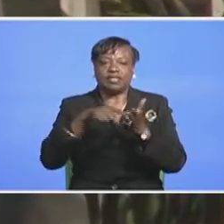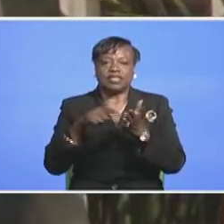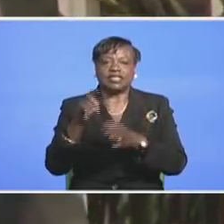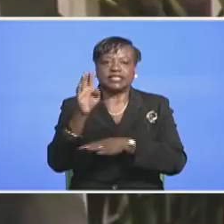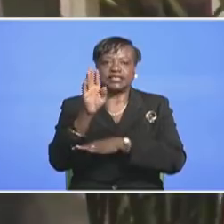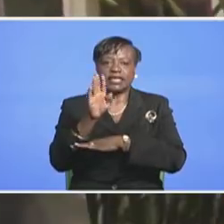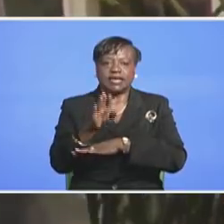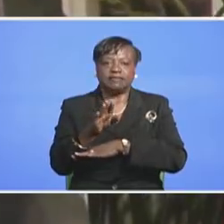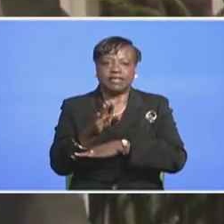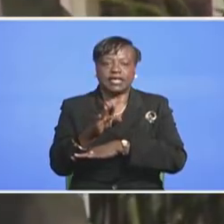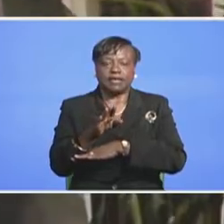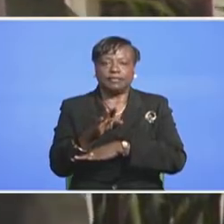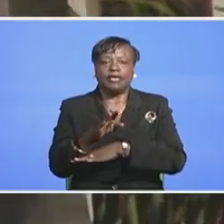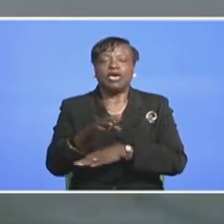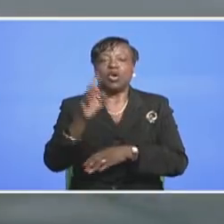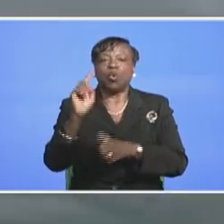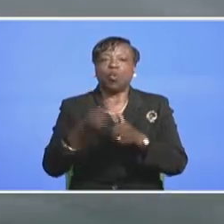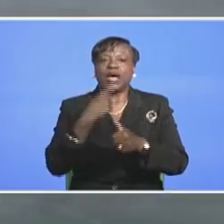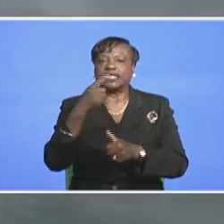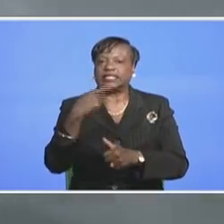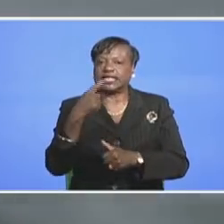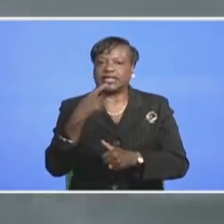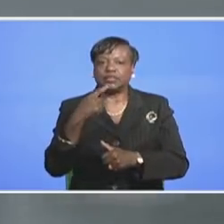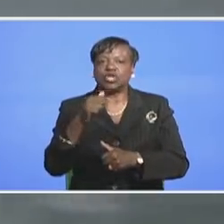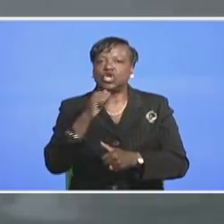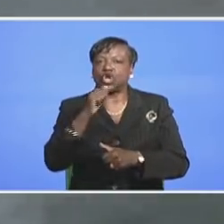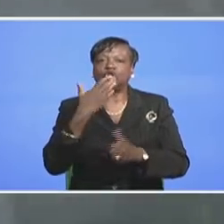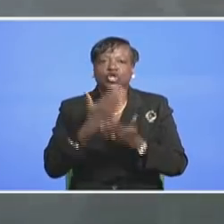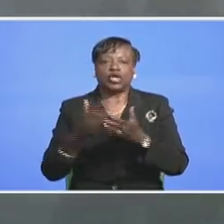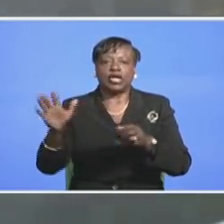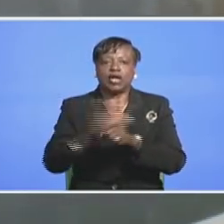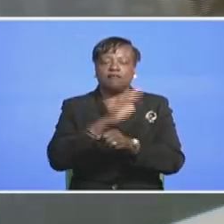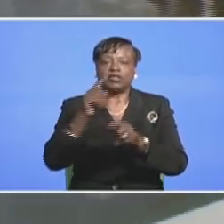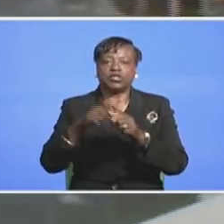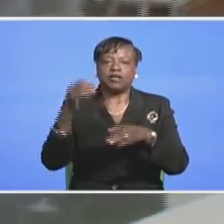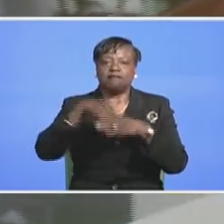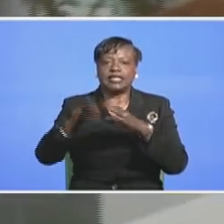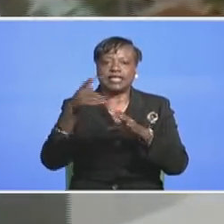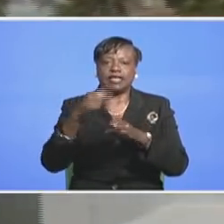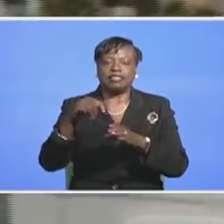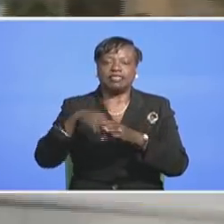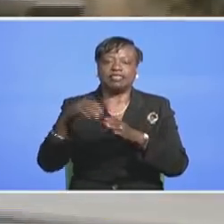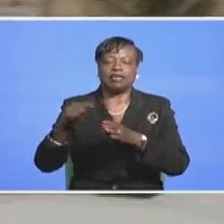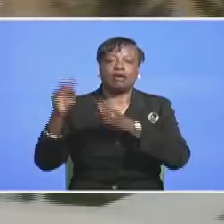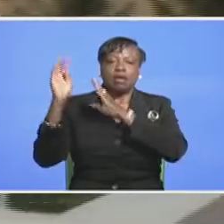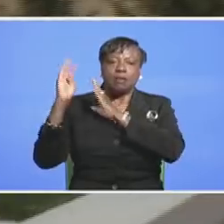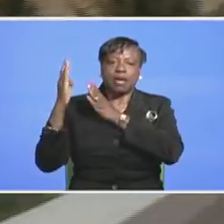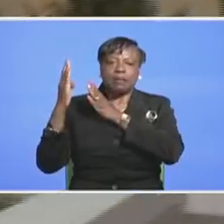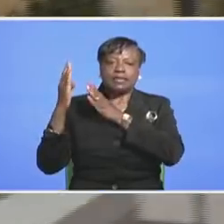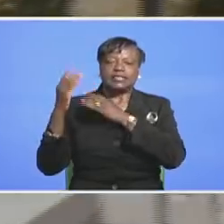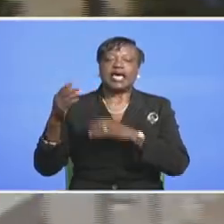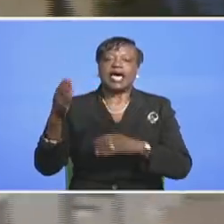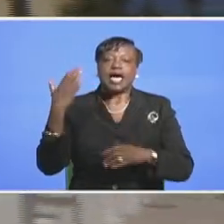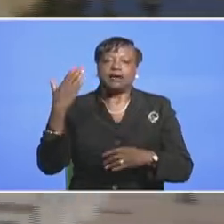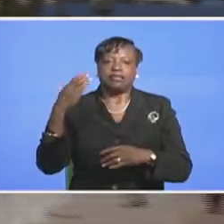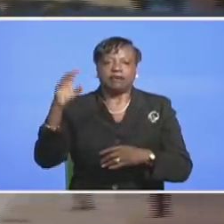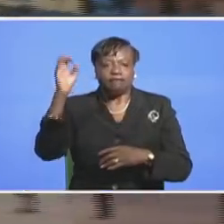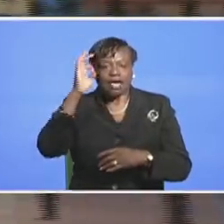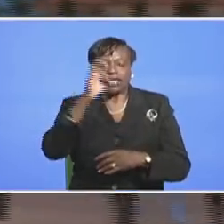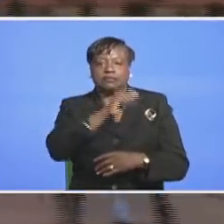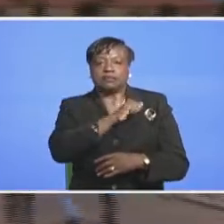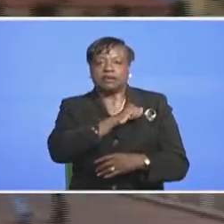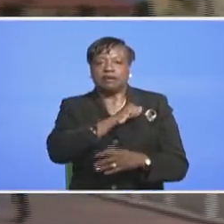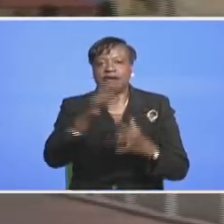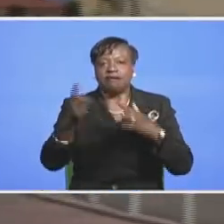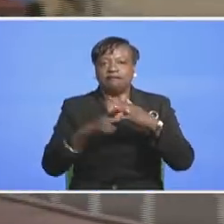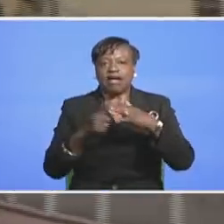was unsuitable to invest in the Bahamas when the company made its bid after former developer Sarkis Merlion filed for Chapter 11 bankruptcy